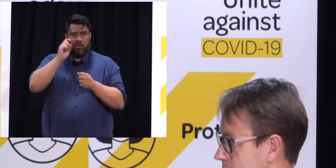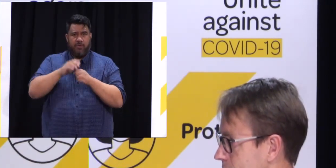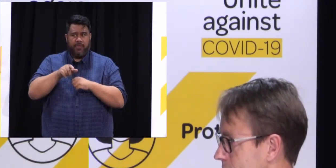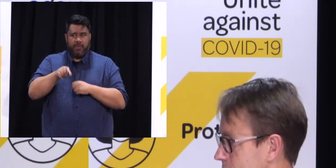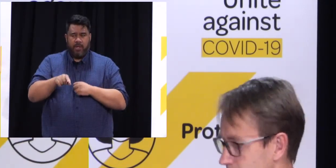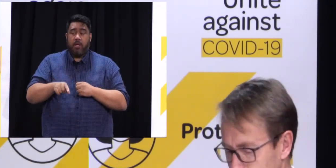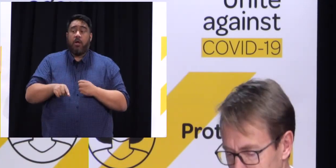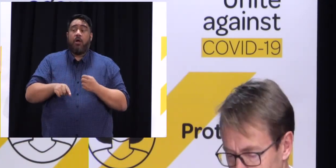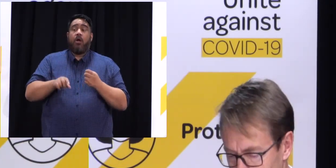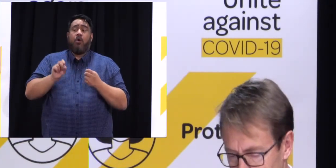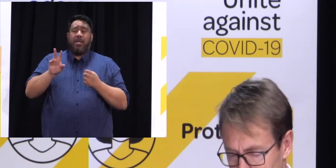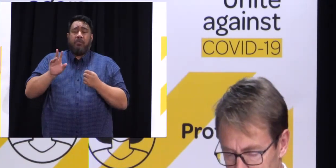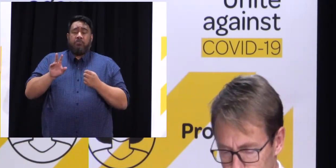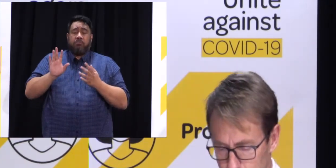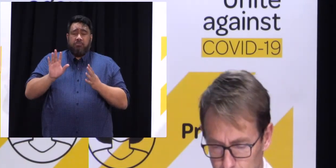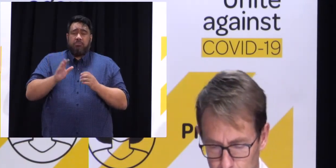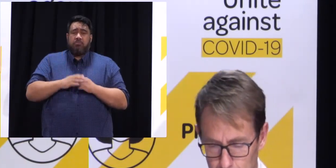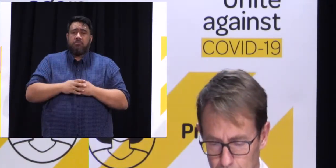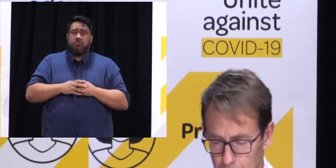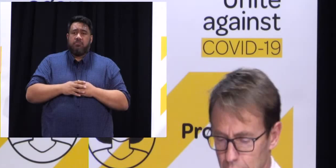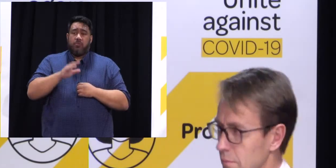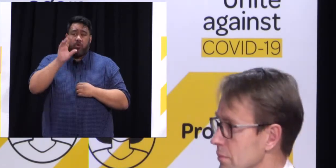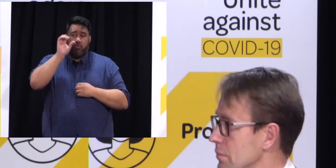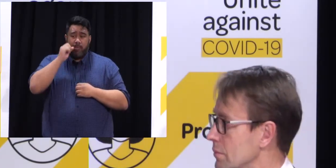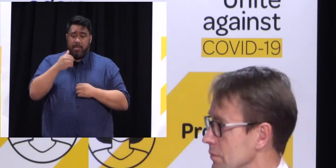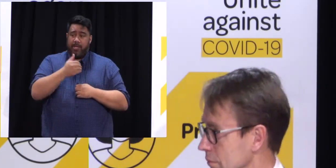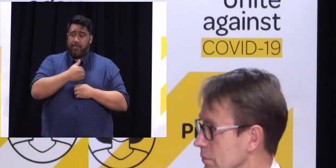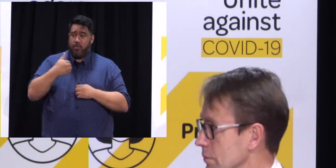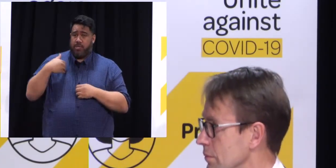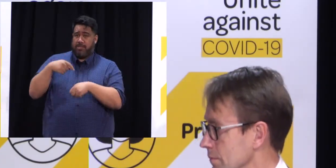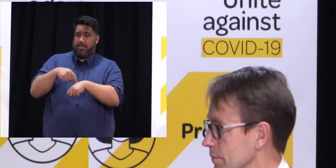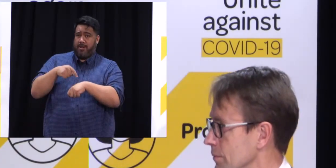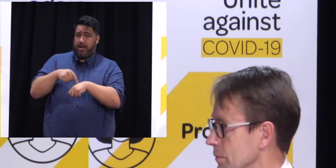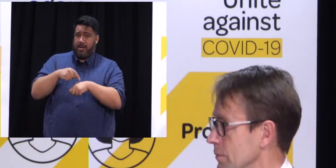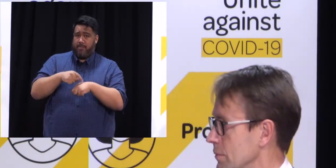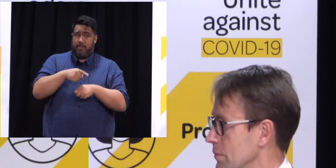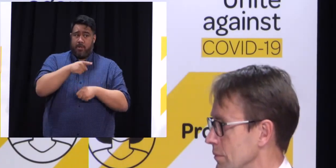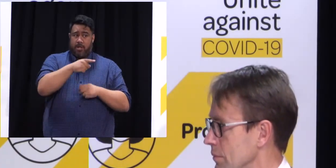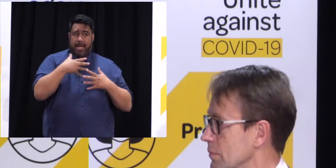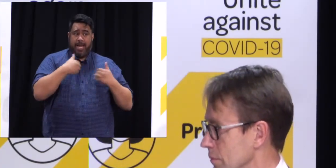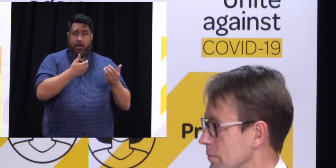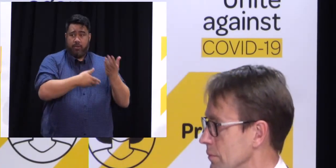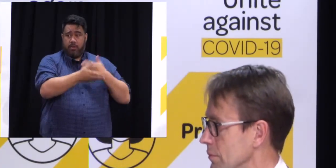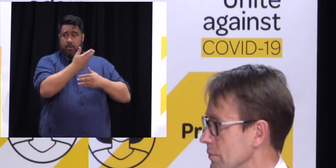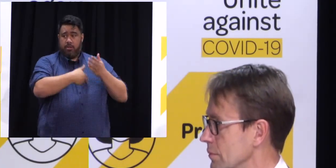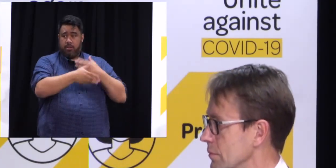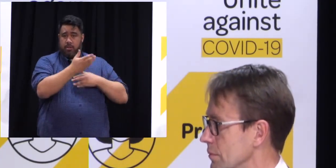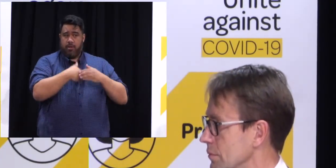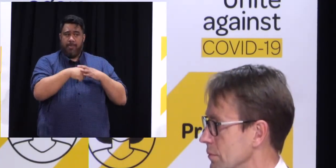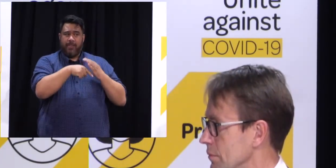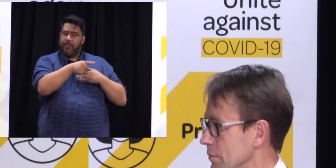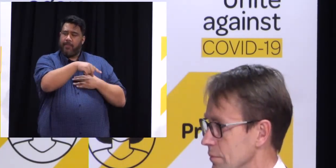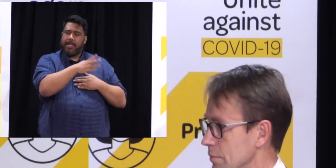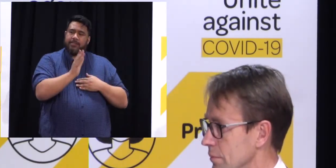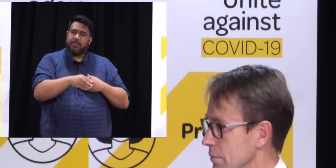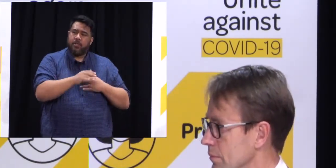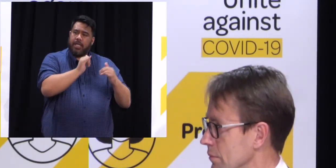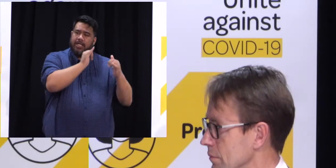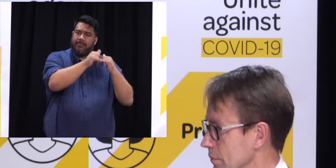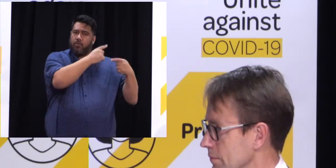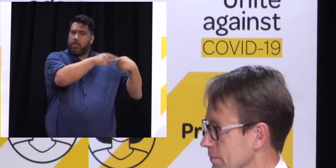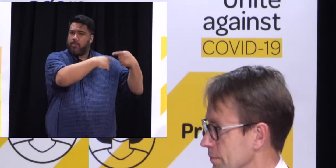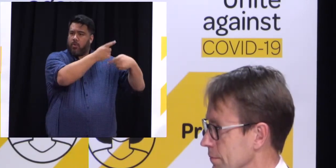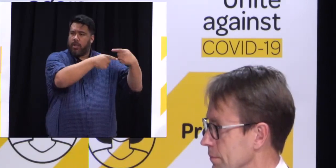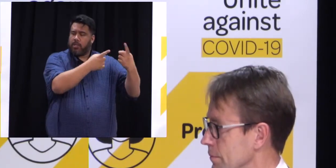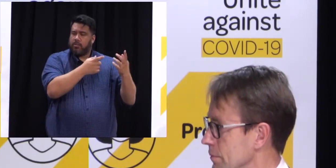when we're briefed in the morning, often they are still undertaking source investigation and interviewing, which can take many hours, so we won't always have that level of